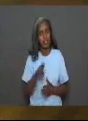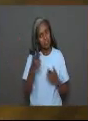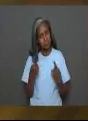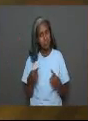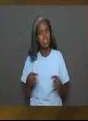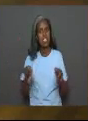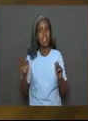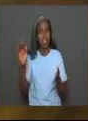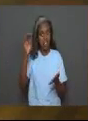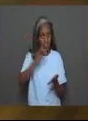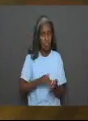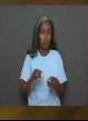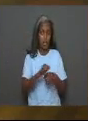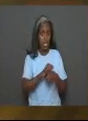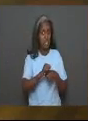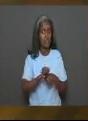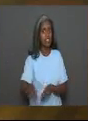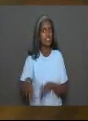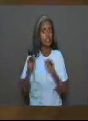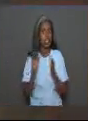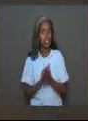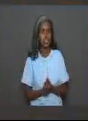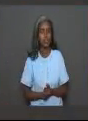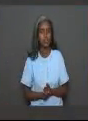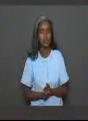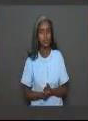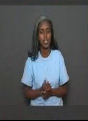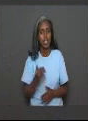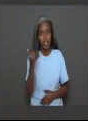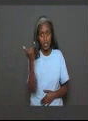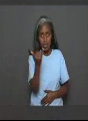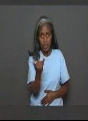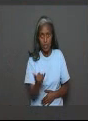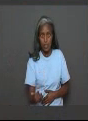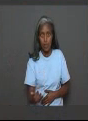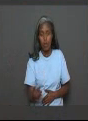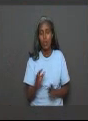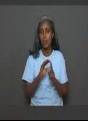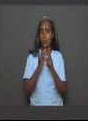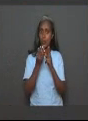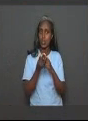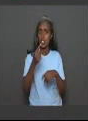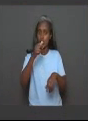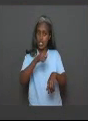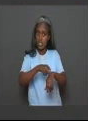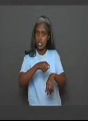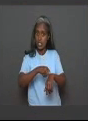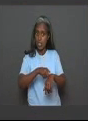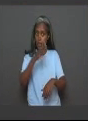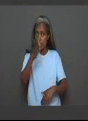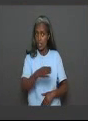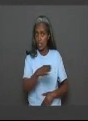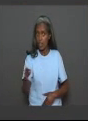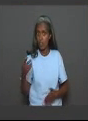Let us try a review activity, students. Draw a position time graph